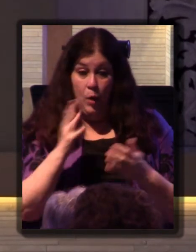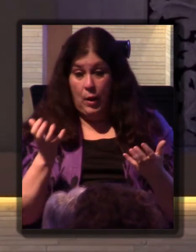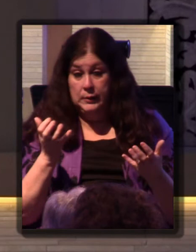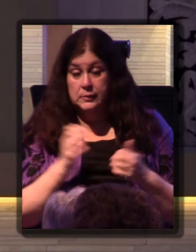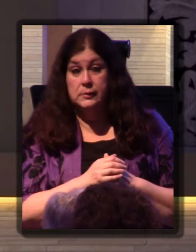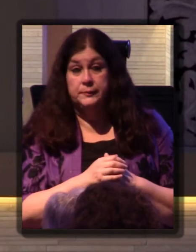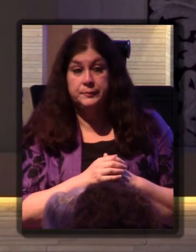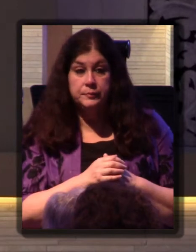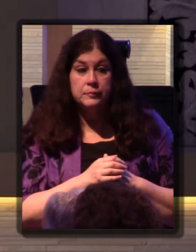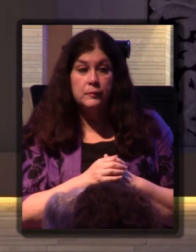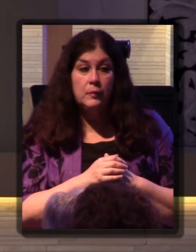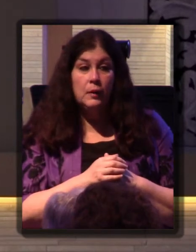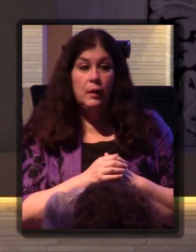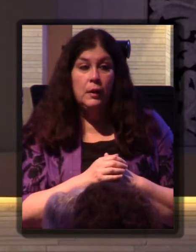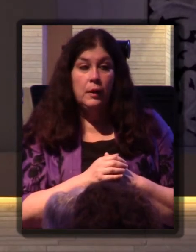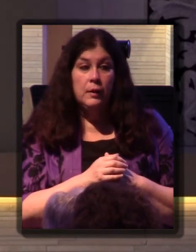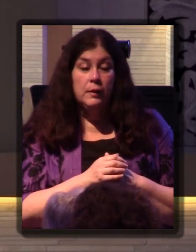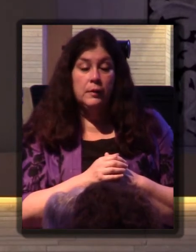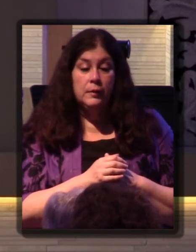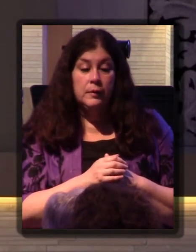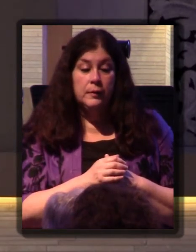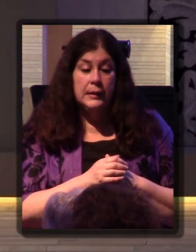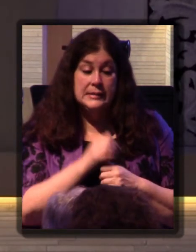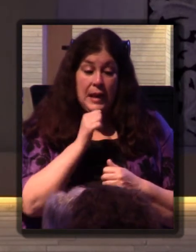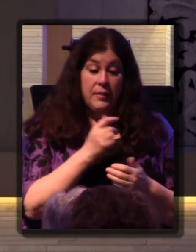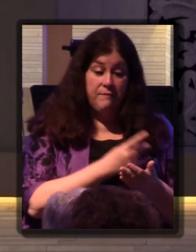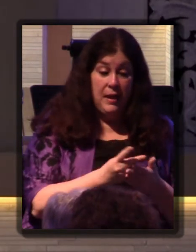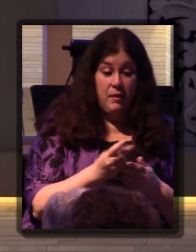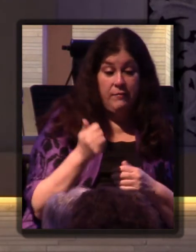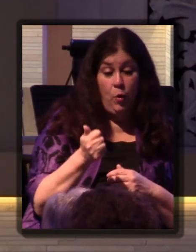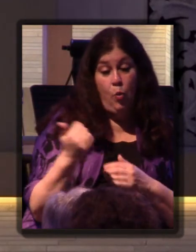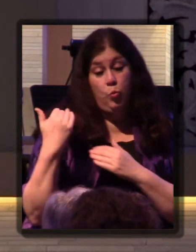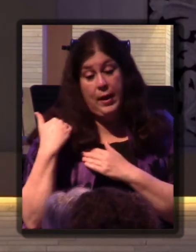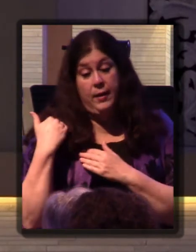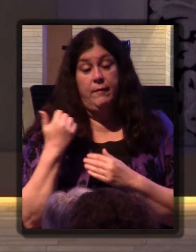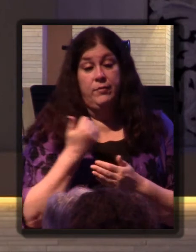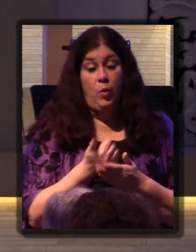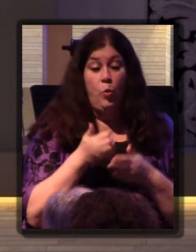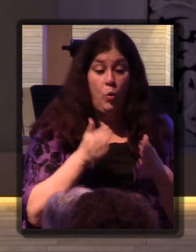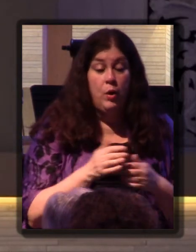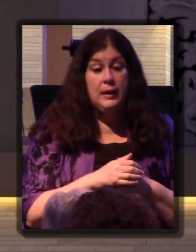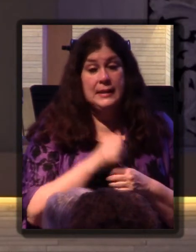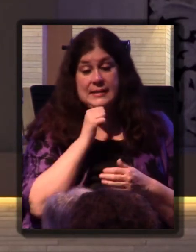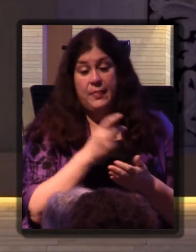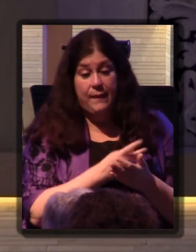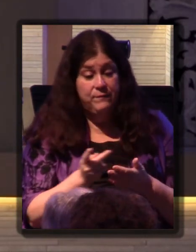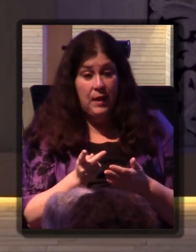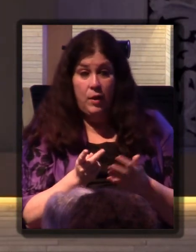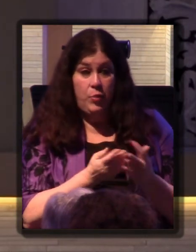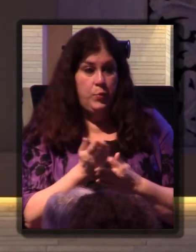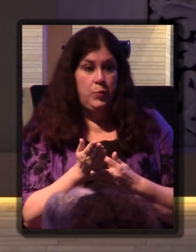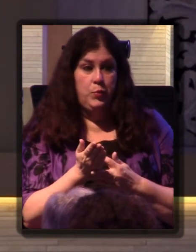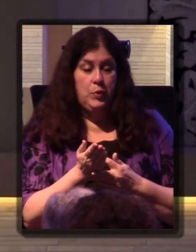God intends. As God intends. It's not that they fail of their own weight, of their own accord. It's not that